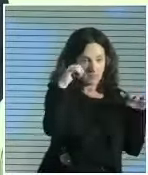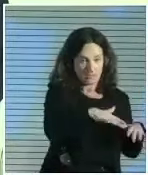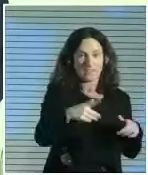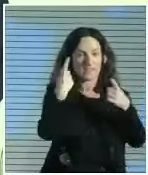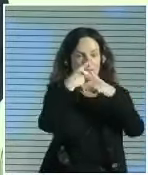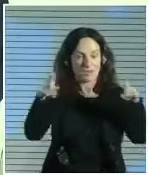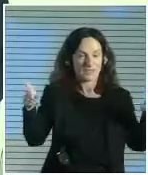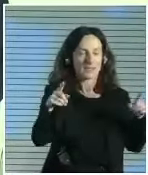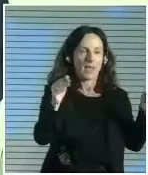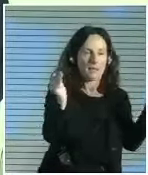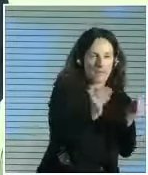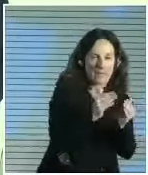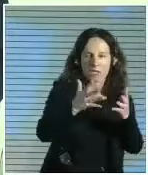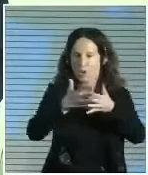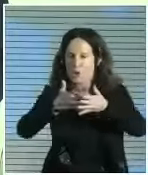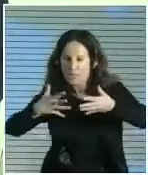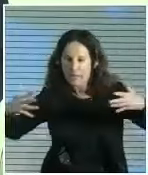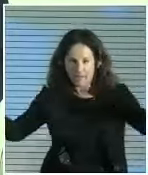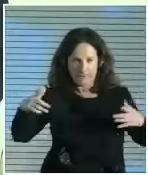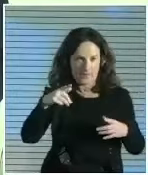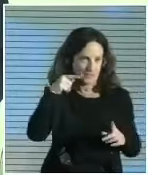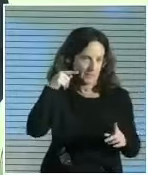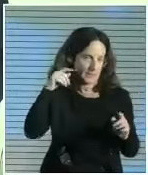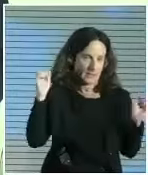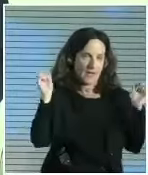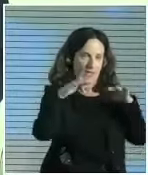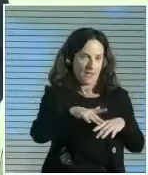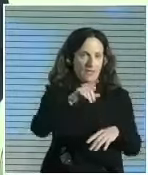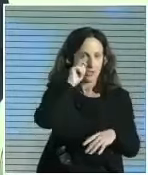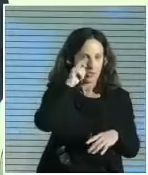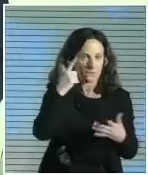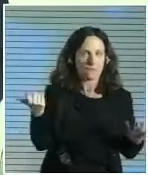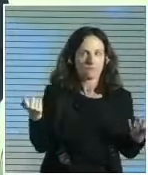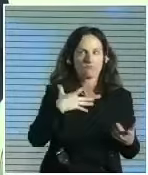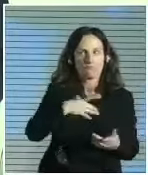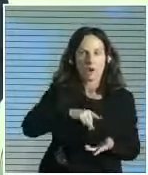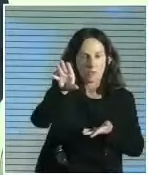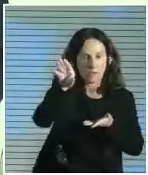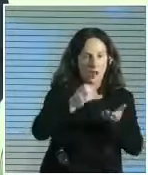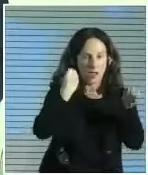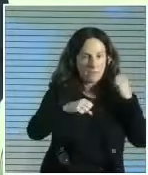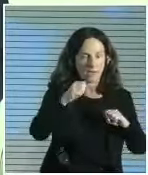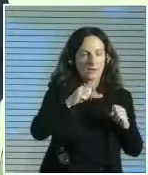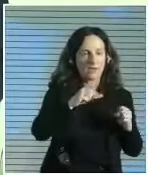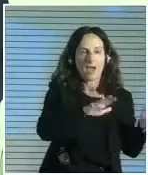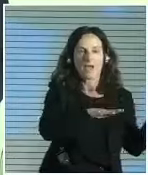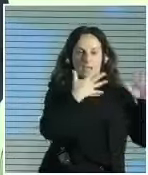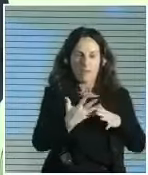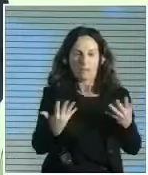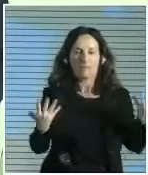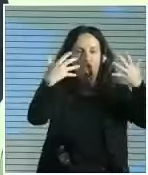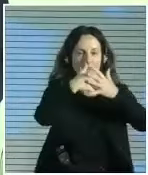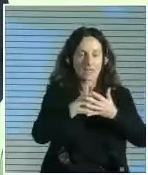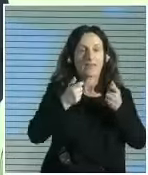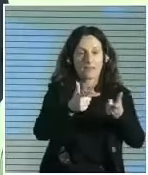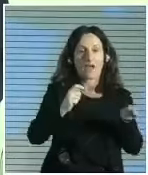destinos, pequeños destinos, etcétera, envuelva todas las acciones y las pueda establecer sinergias y provocar la